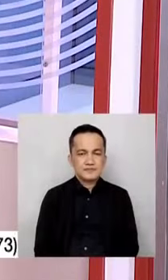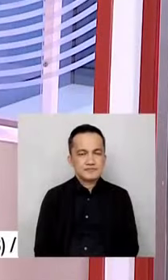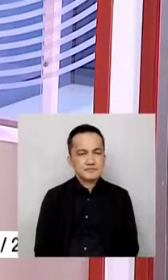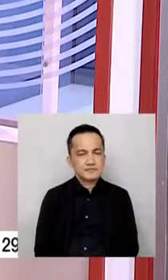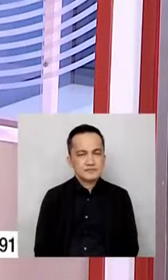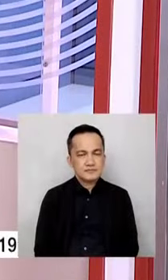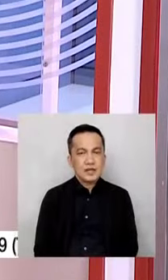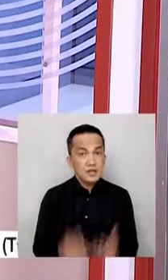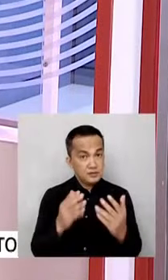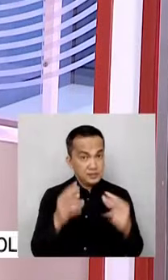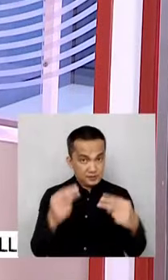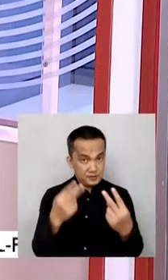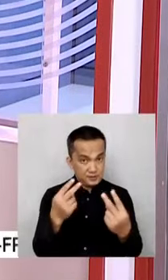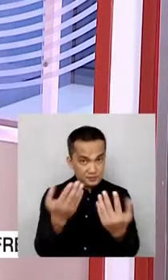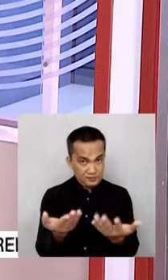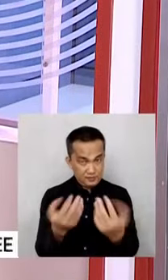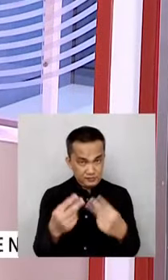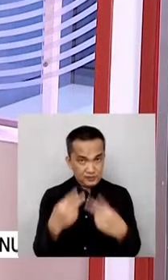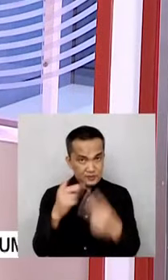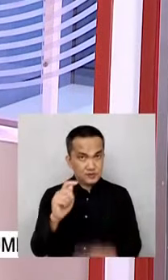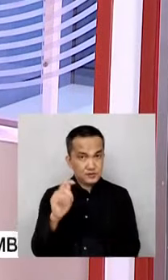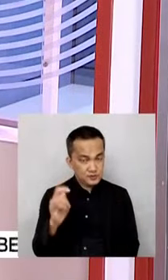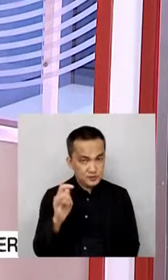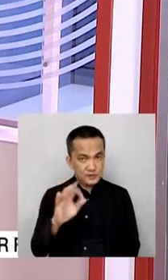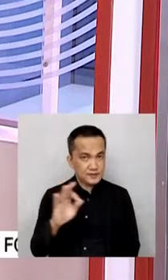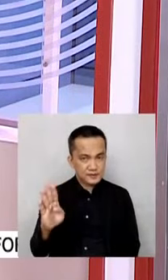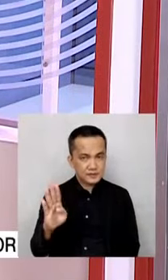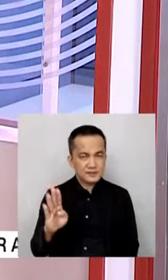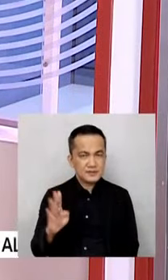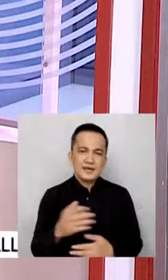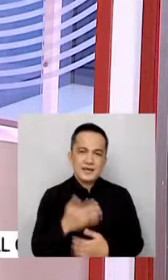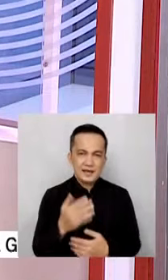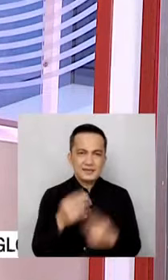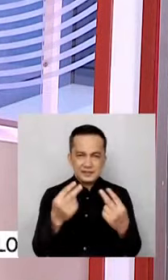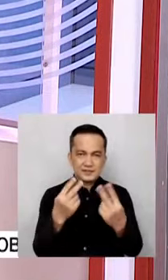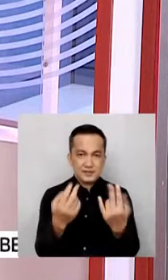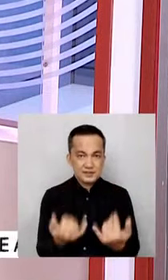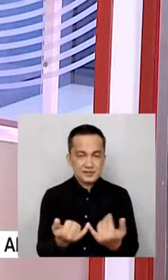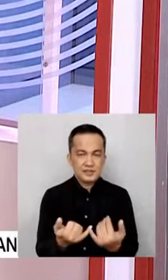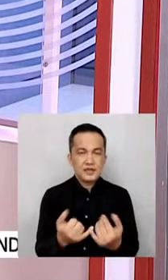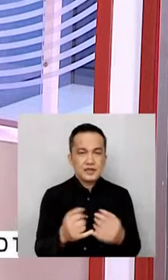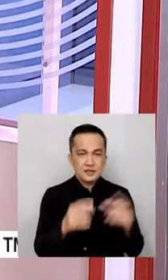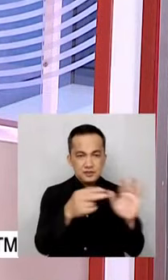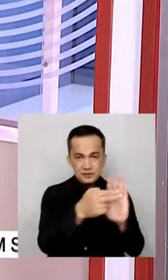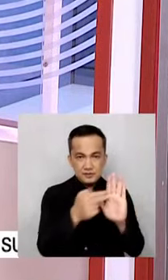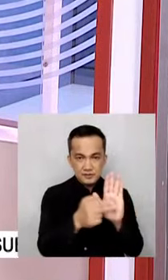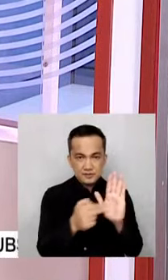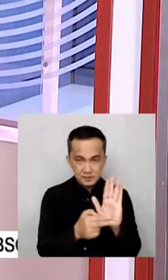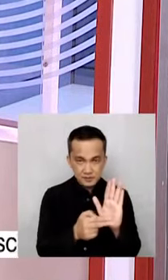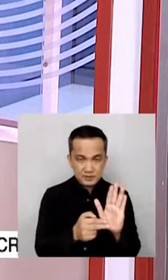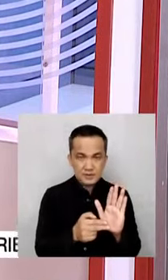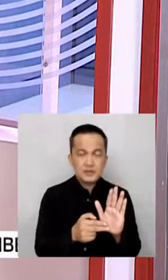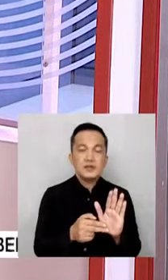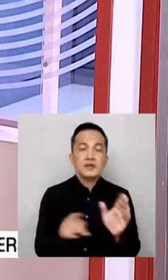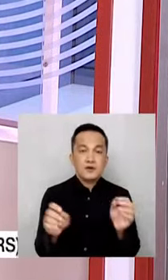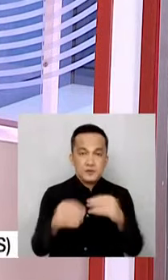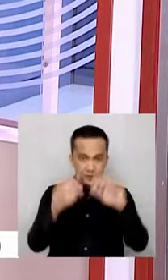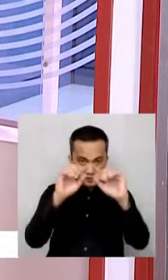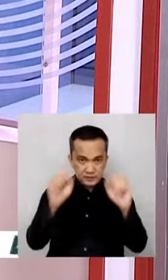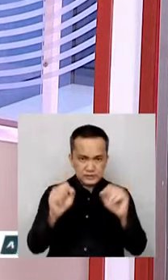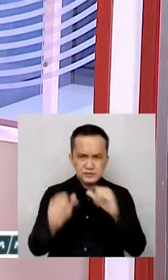Thanks for joining us. For those of you watching us on YouTube and on Facebook, glad you could join us today. Our top story at this hour, the palace refuting a